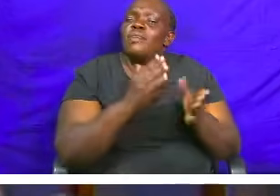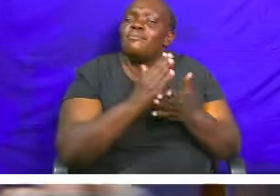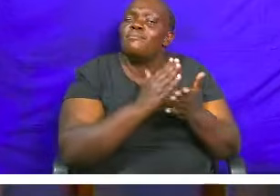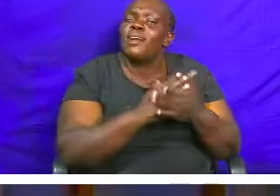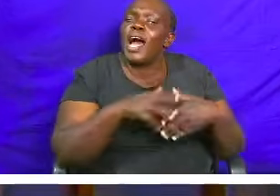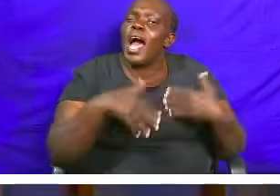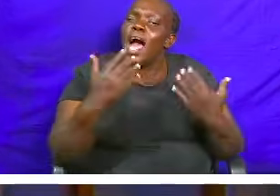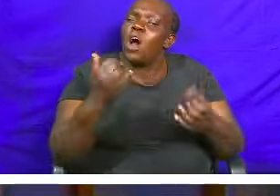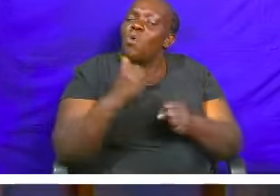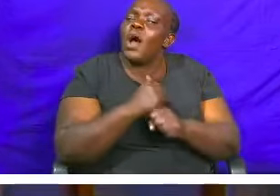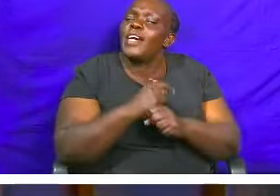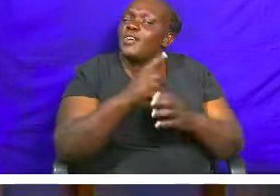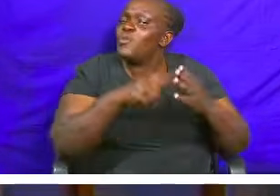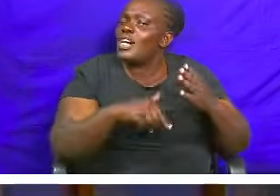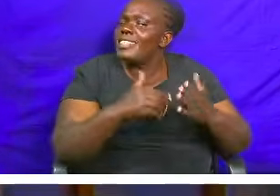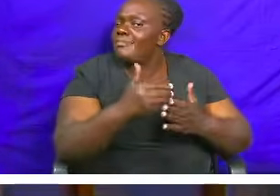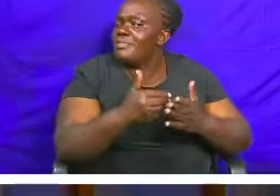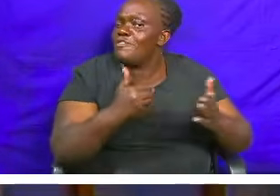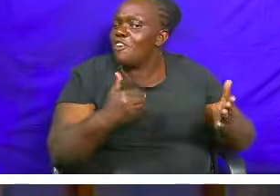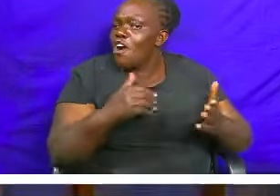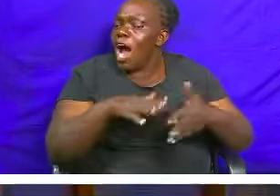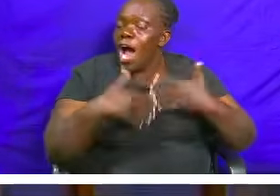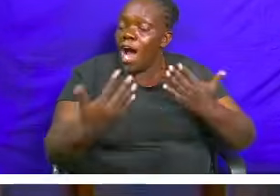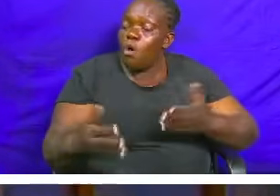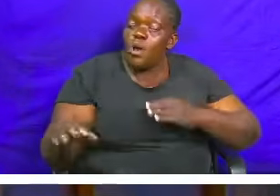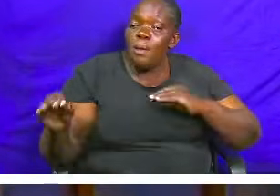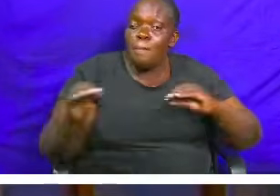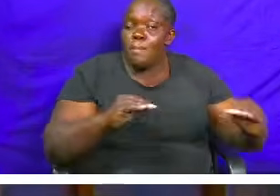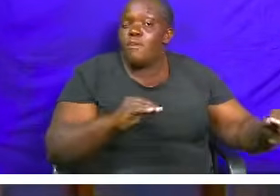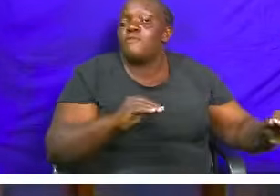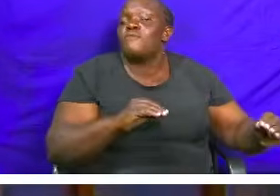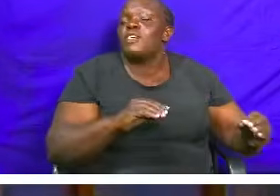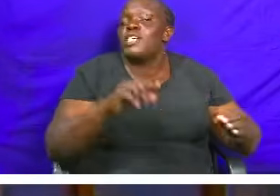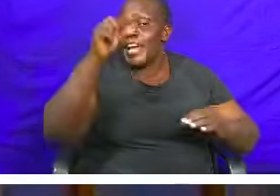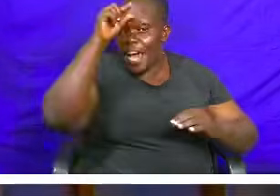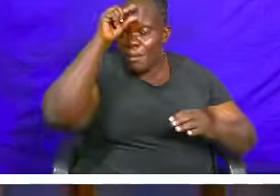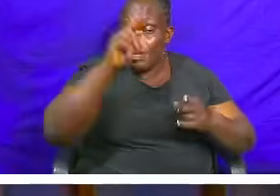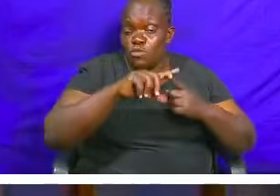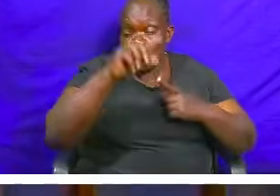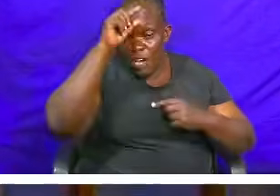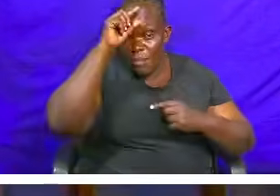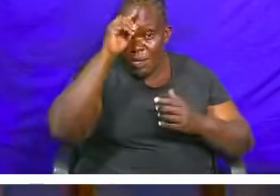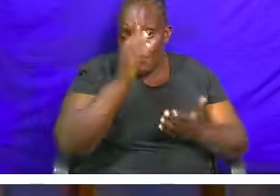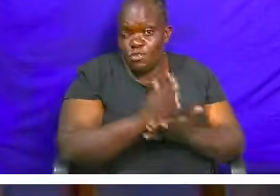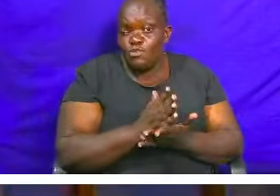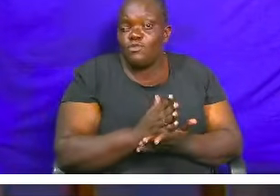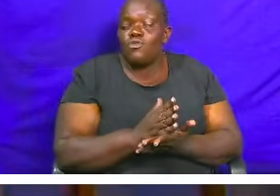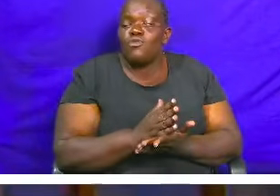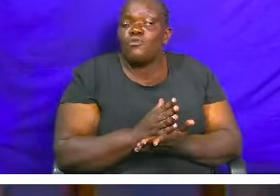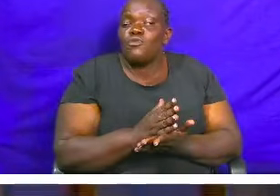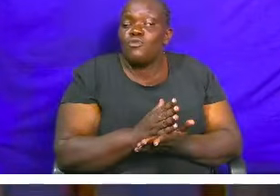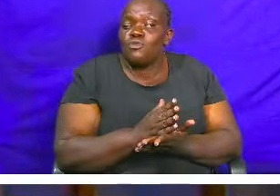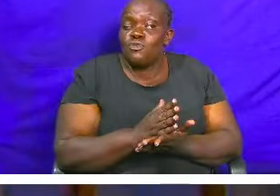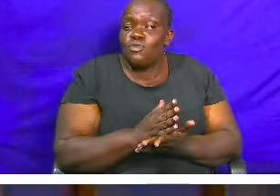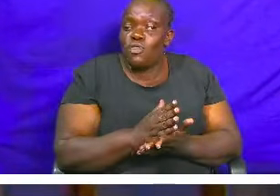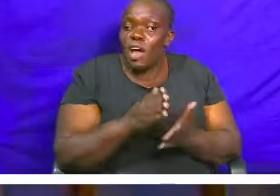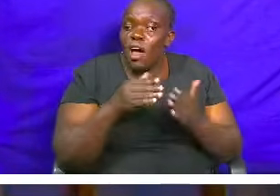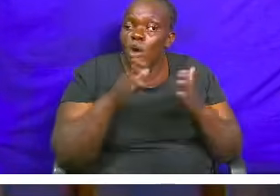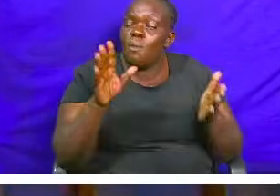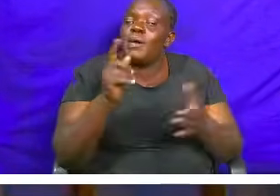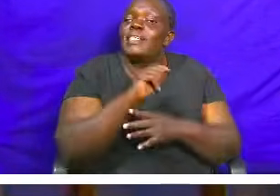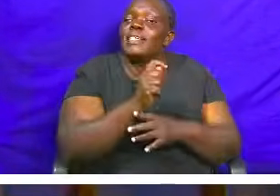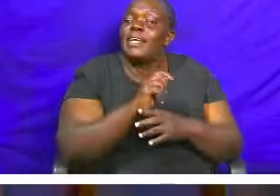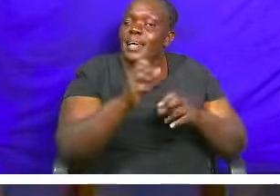what was working before and how we transitioned to the G2G. Initially, we had that an open tender